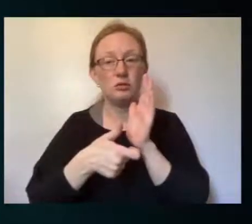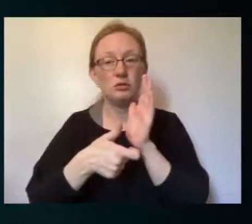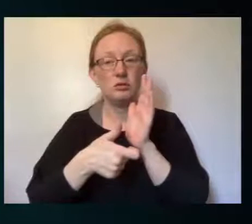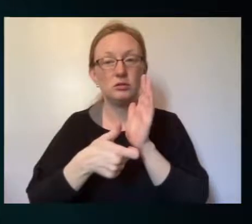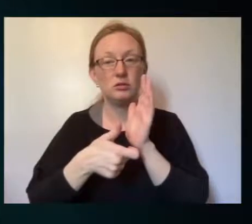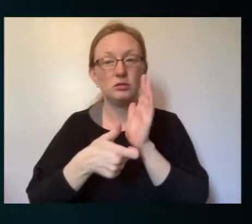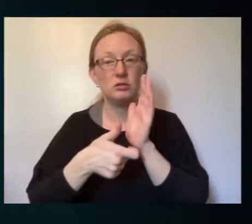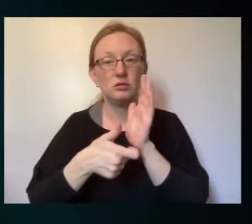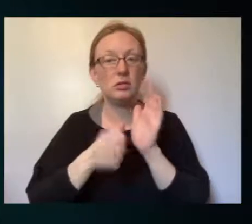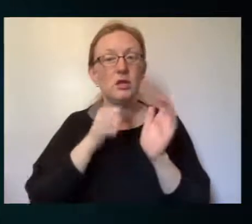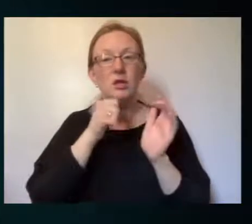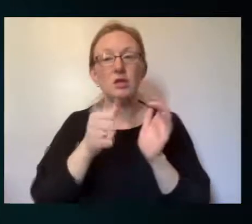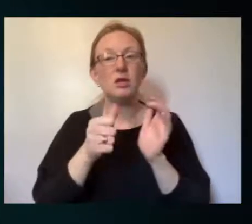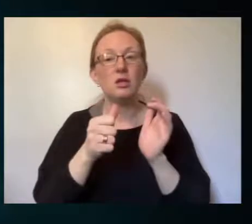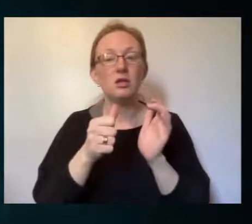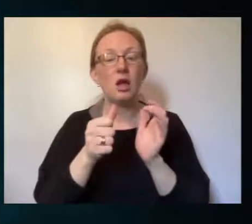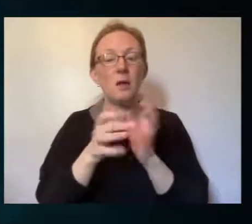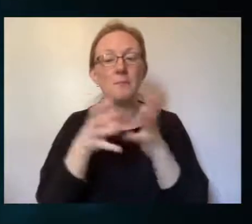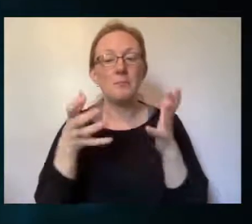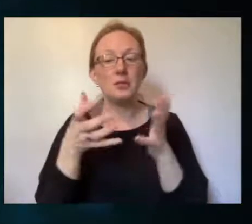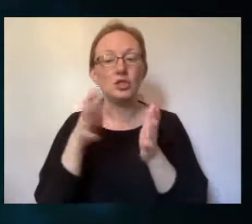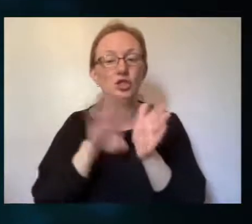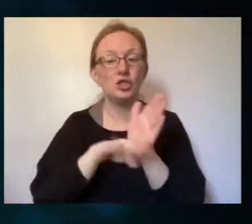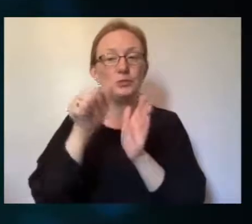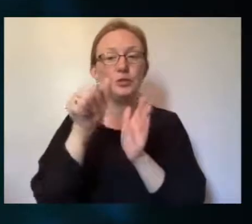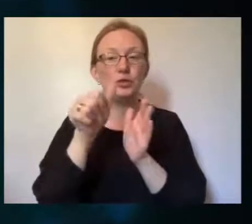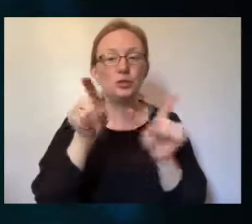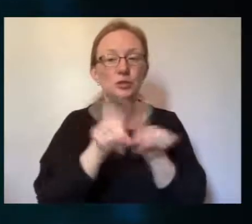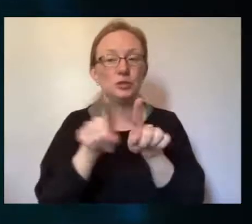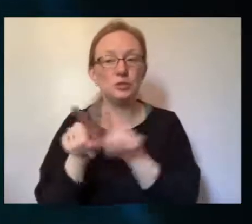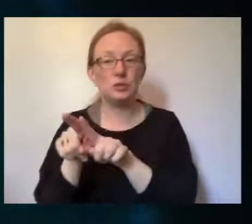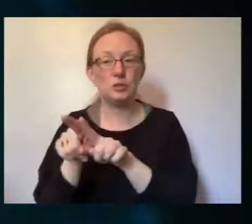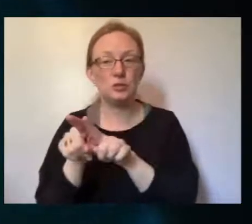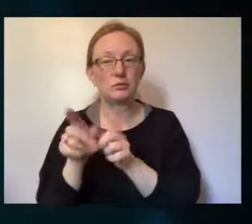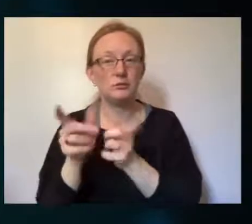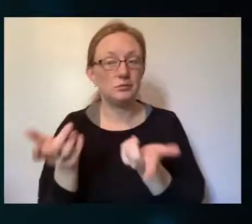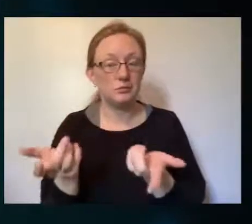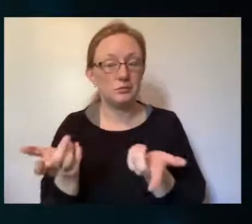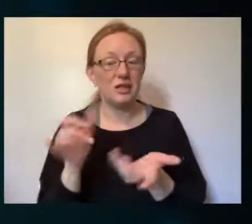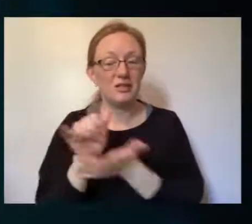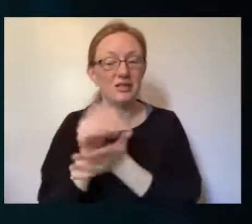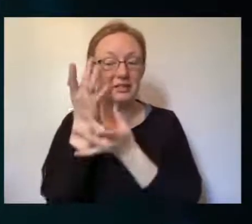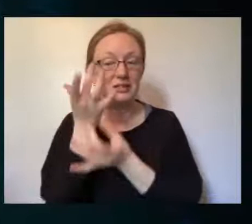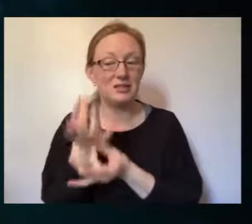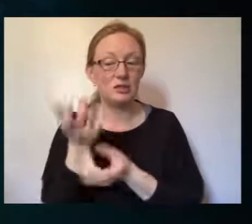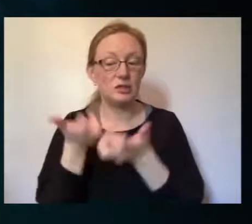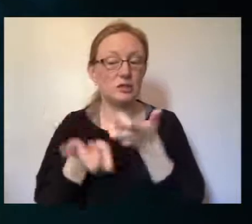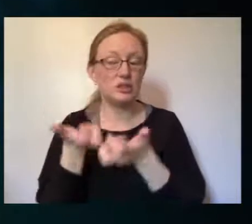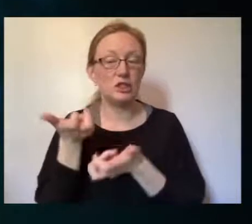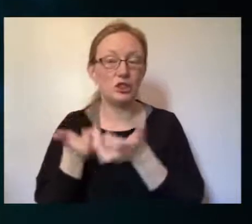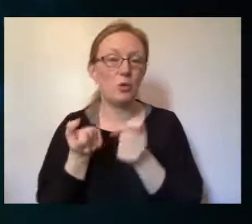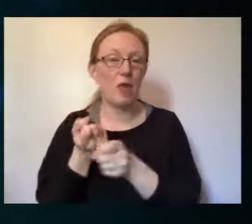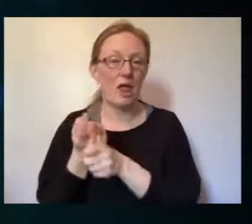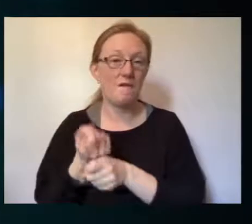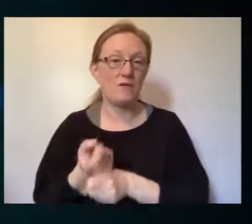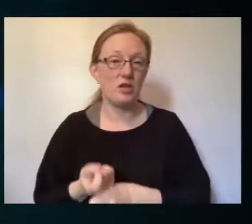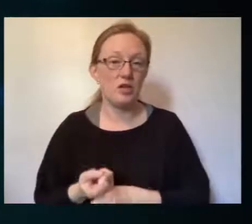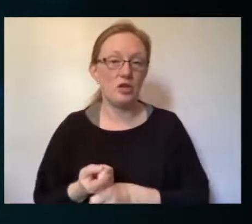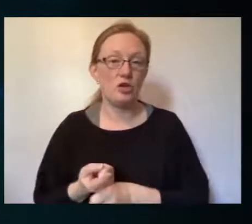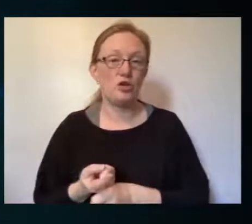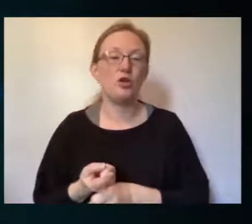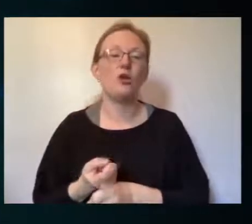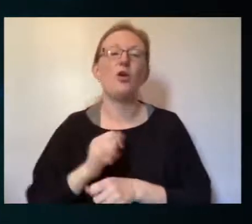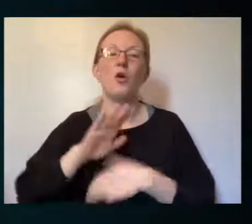not all that much cheaper as such either. So it is a interesting issue. Every year, every single